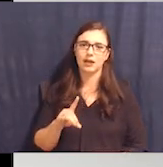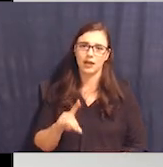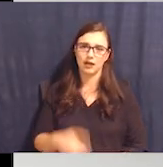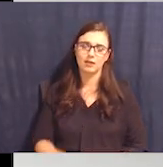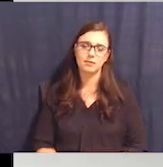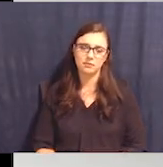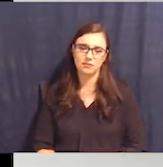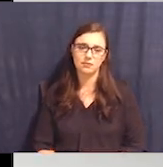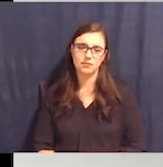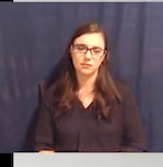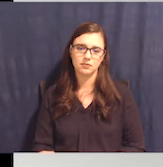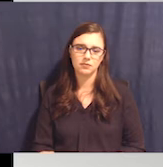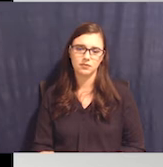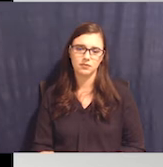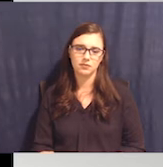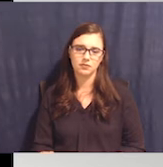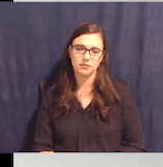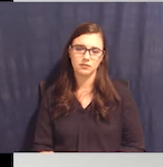Medicaid.